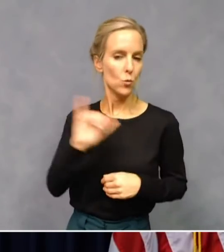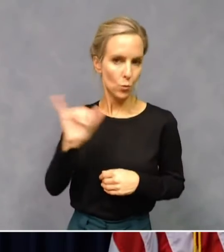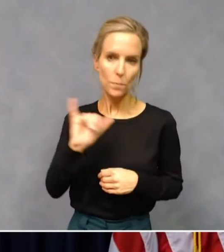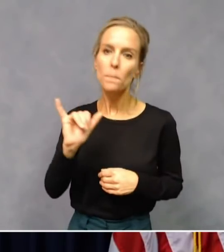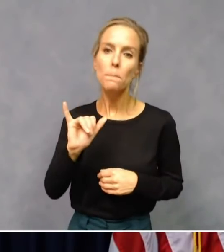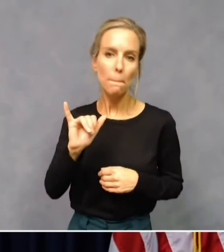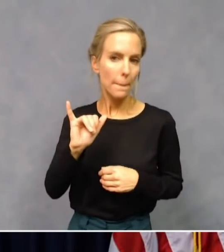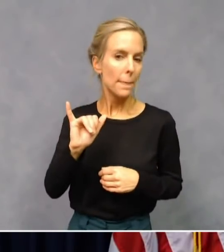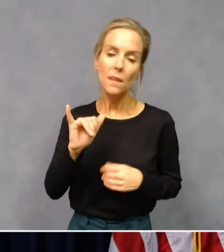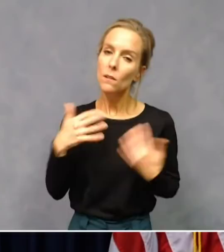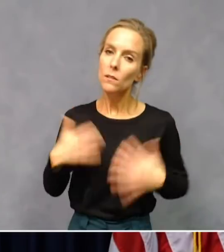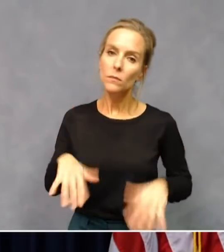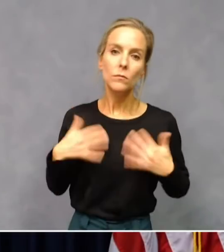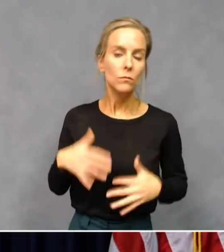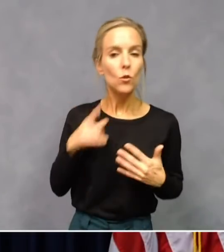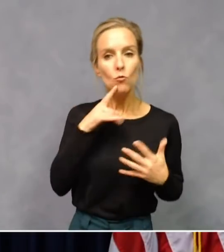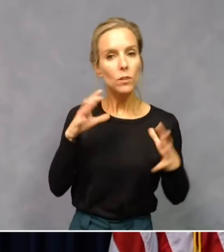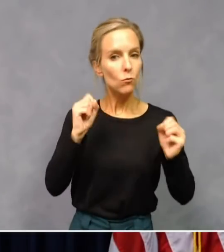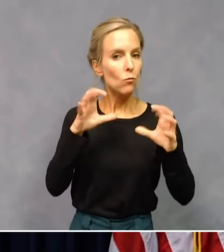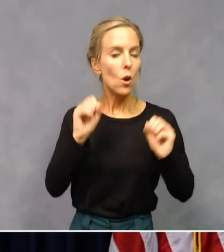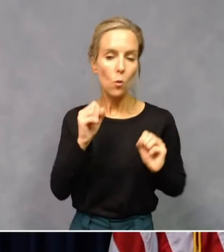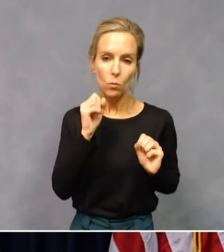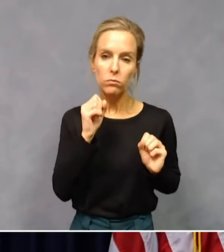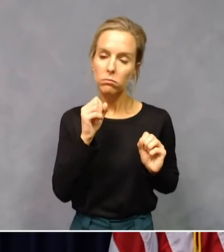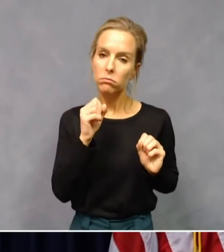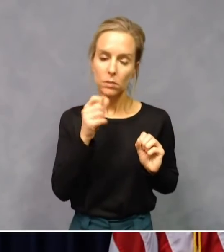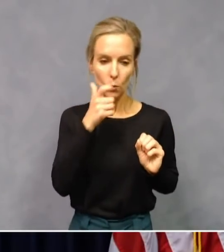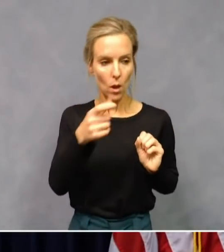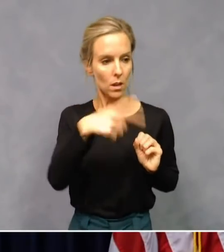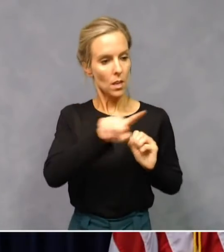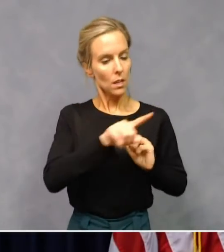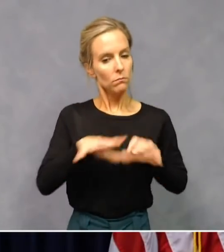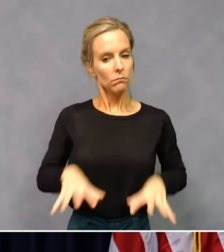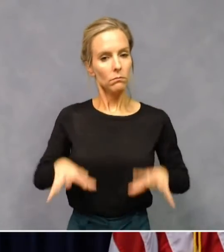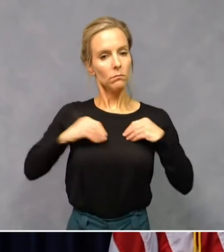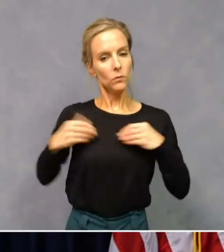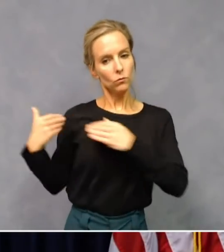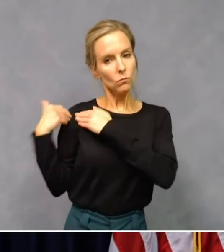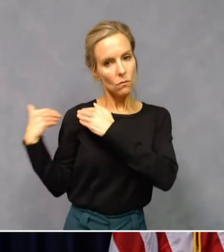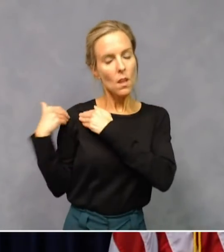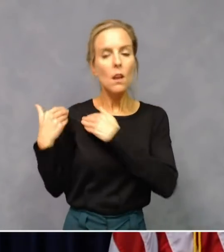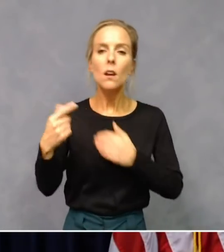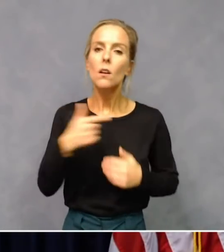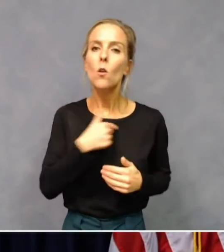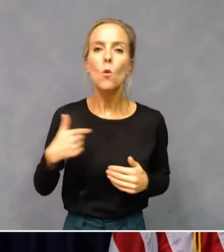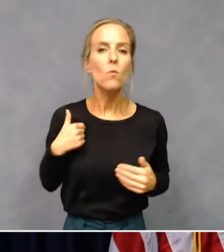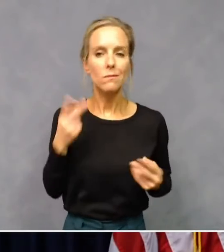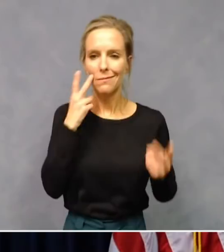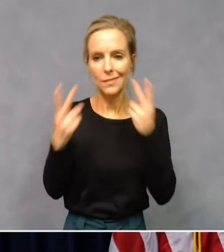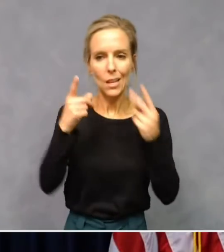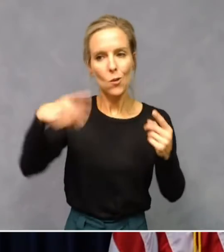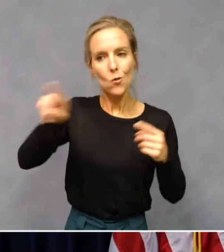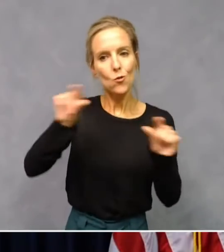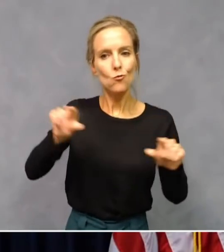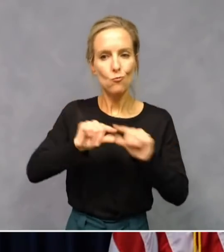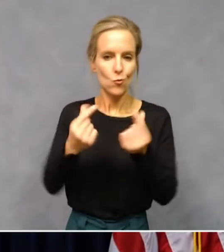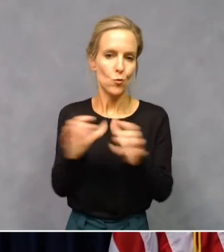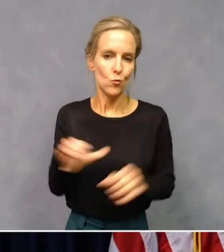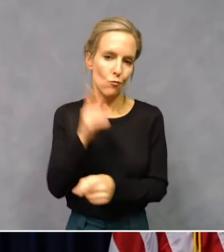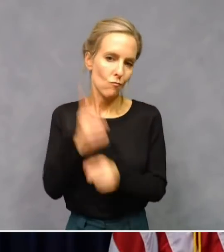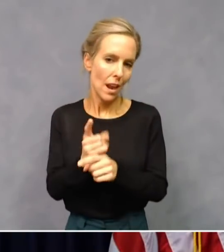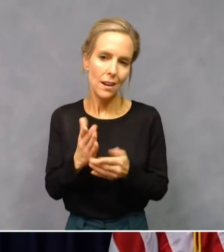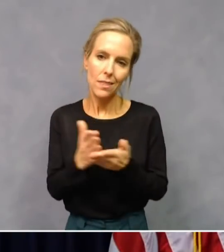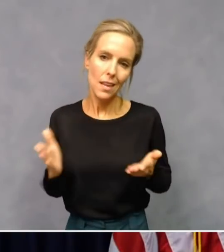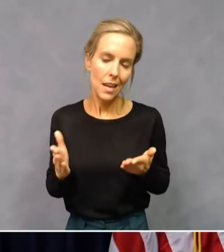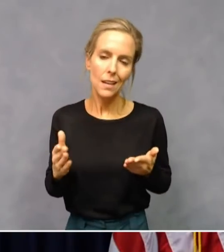pretty incredible to watch. So we'll continue to watch that, but we're seeing these groups do the right things as their strain